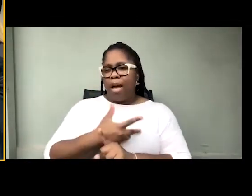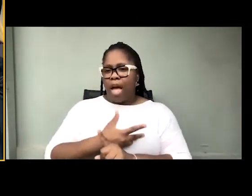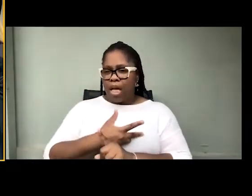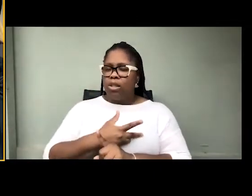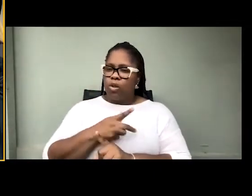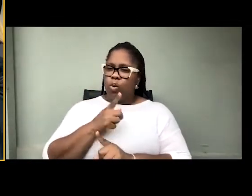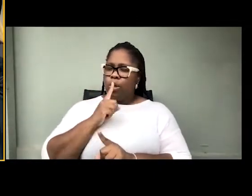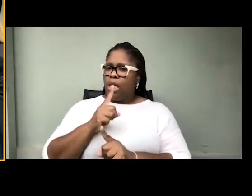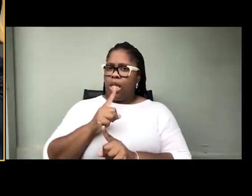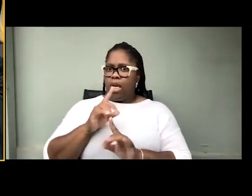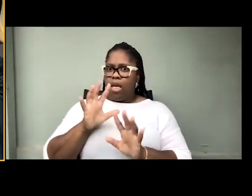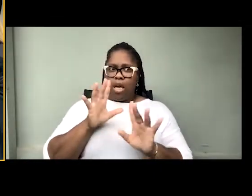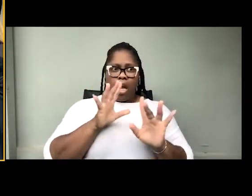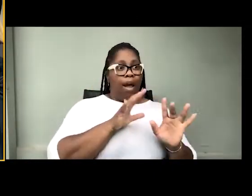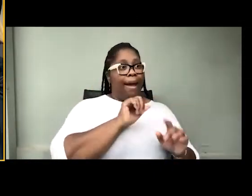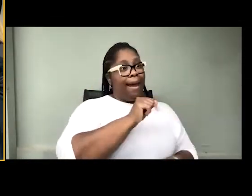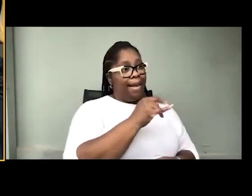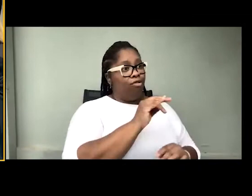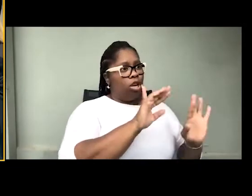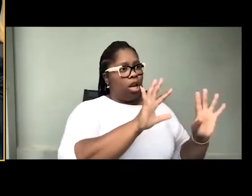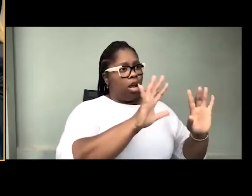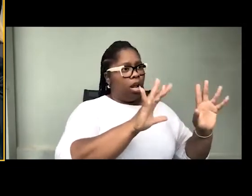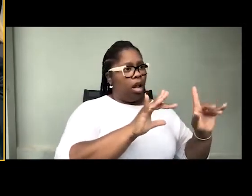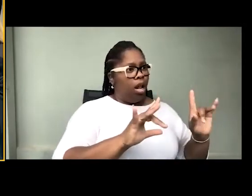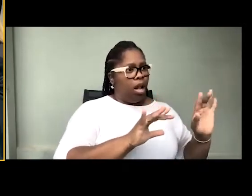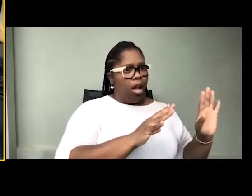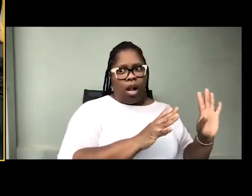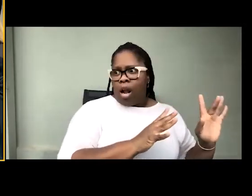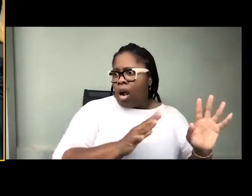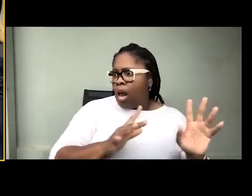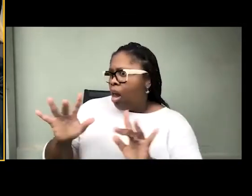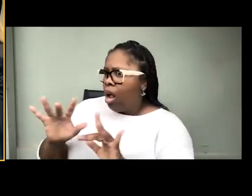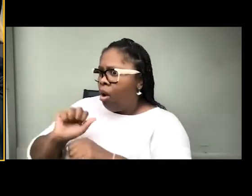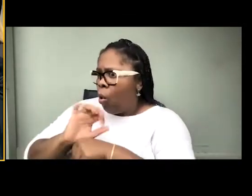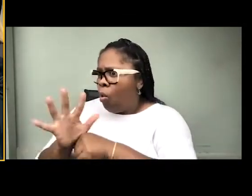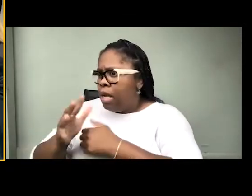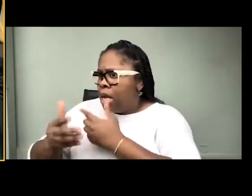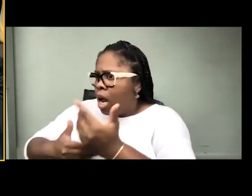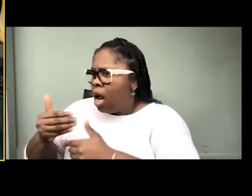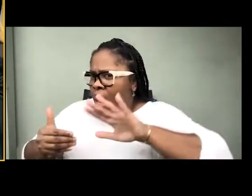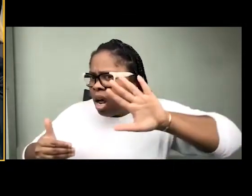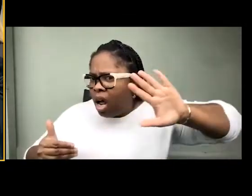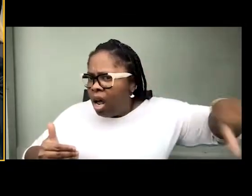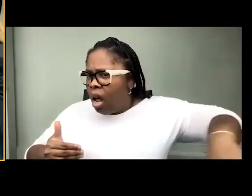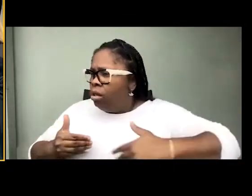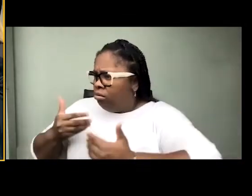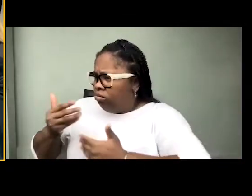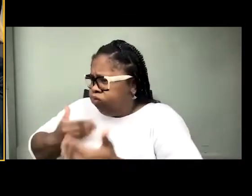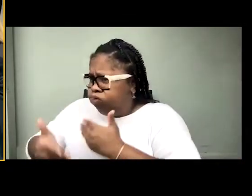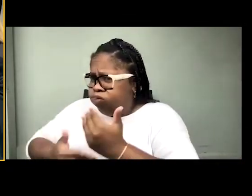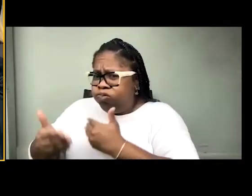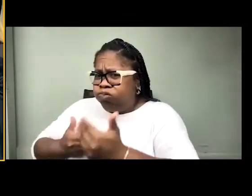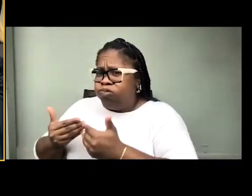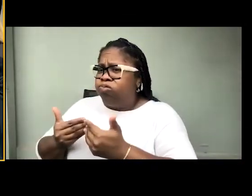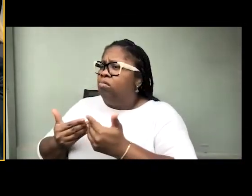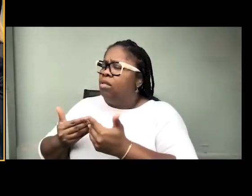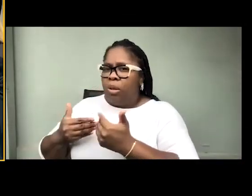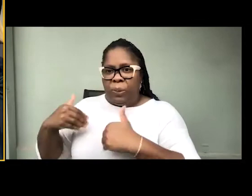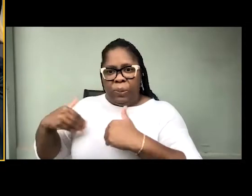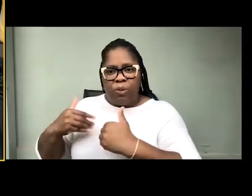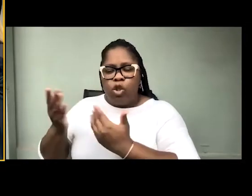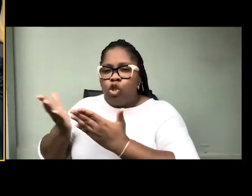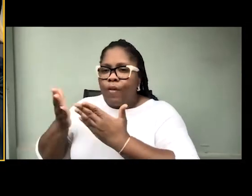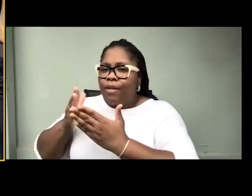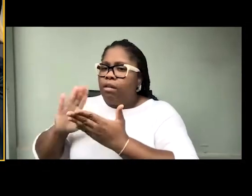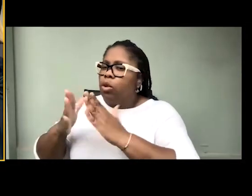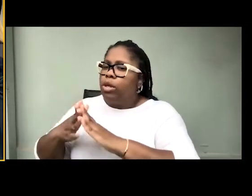really pivot and focus our efforts on COVID-19 rapid response. Of course, we're serving a community that was the hardest hit by